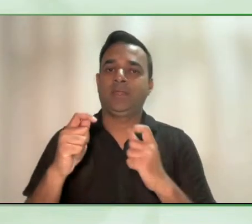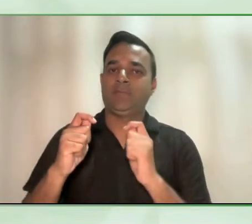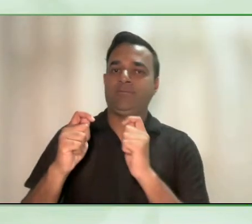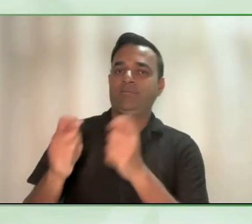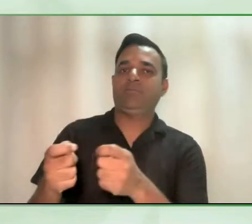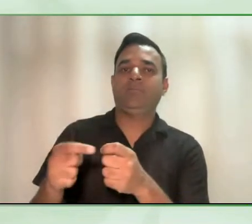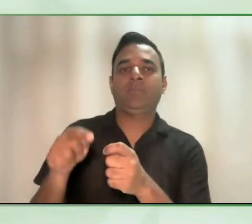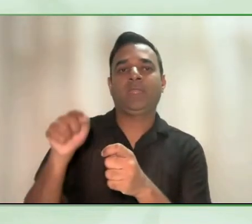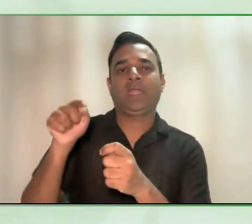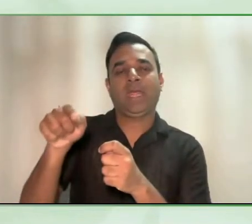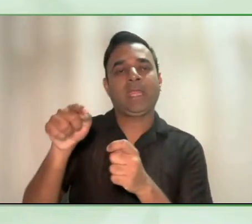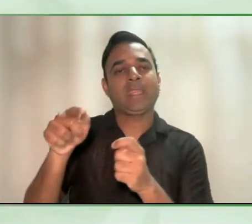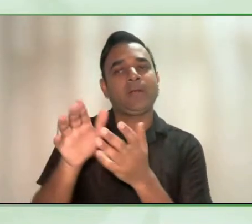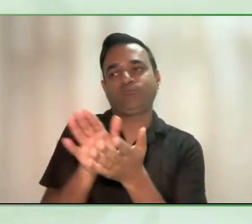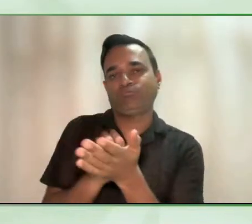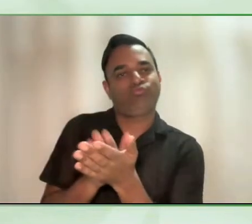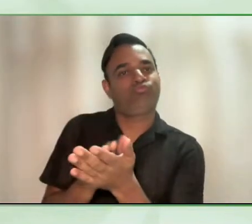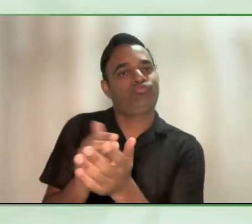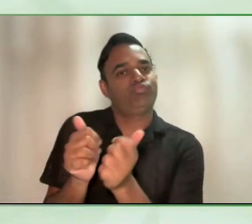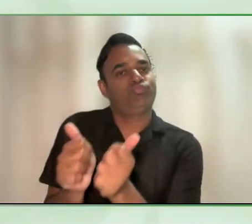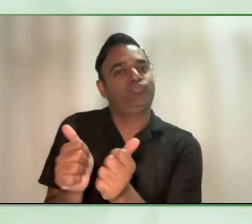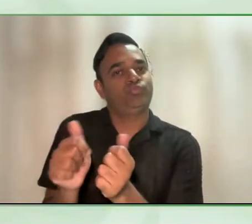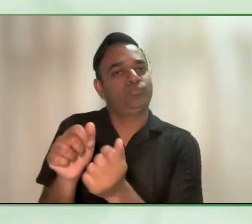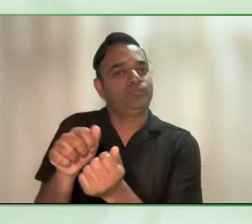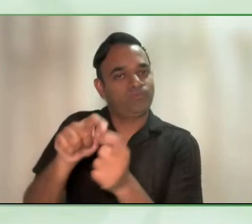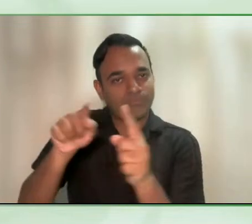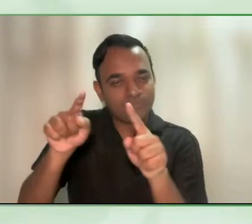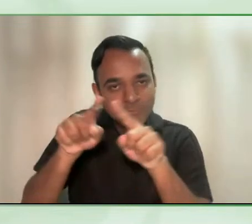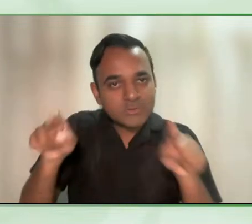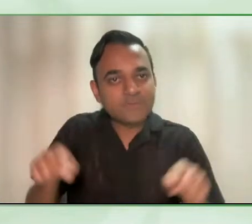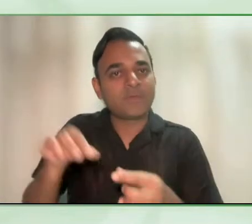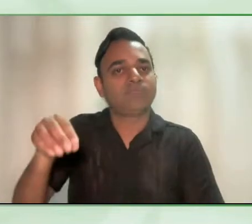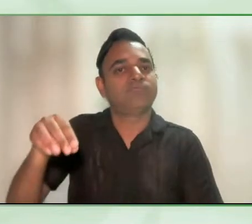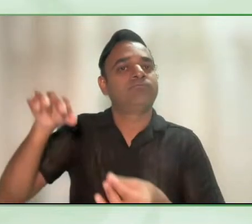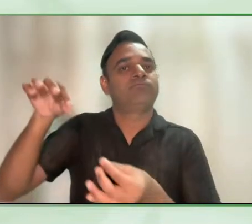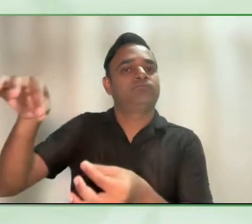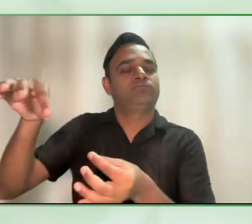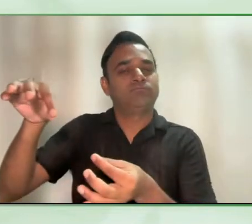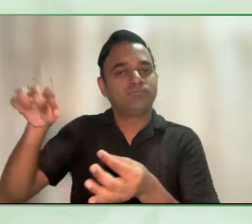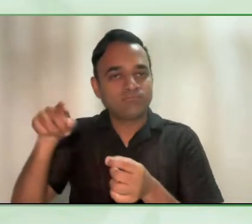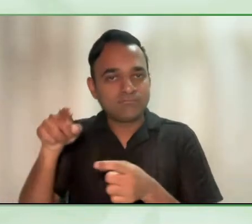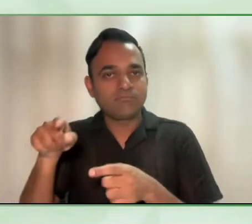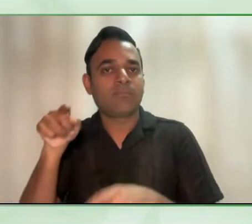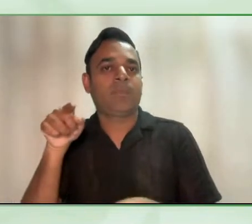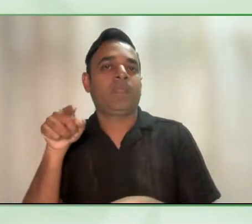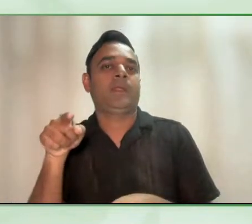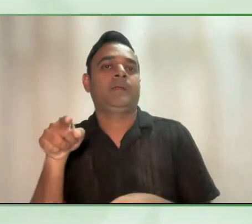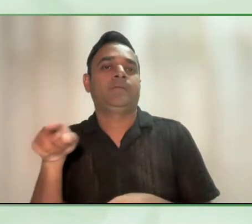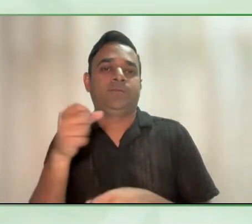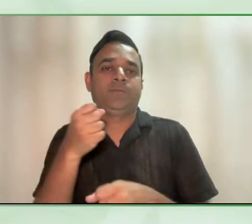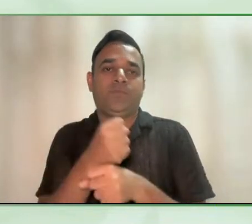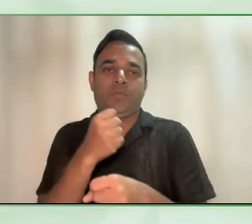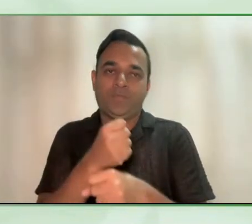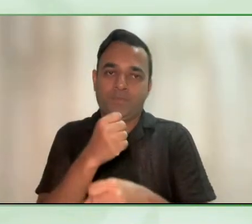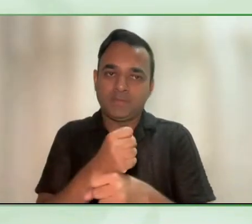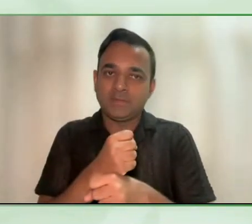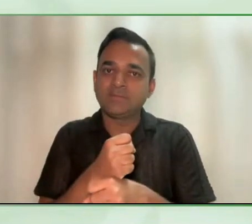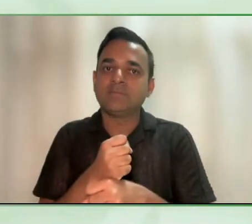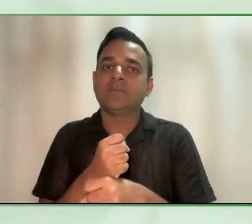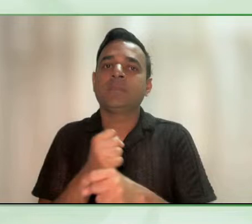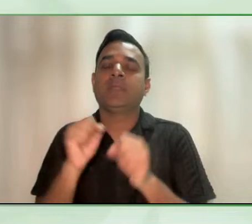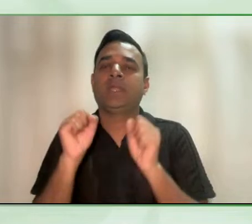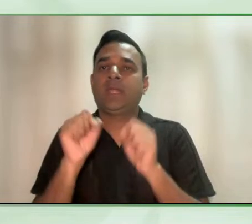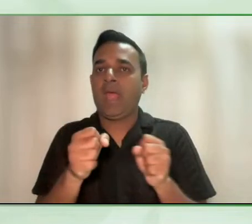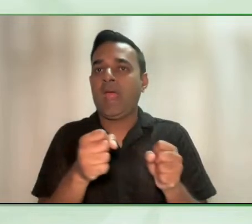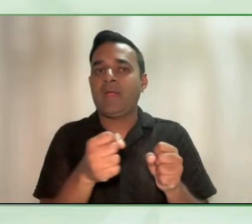mainstream sector, trying to bridge those gaps that exist. So for working with employers and how we might bridge those